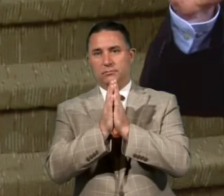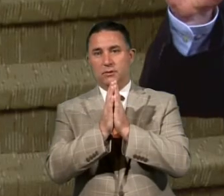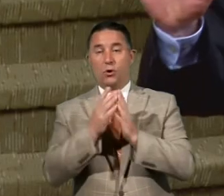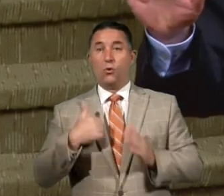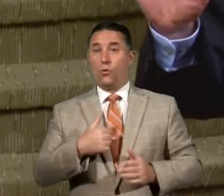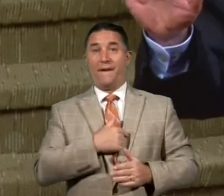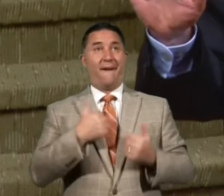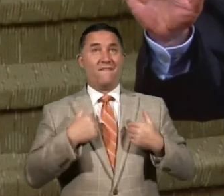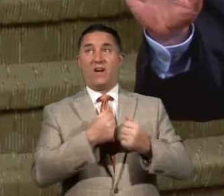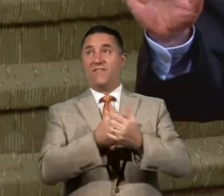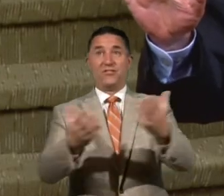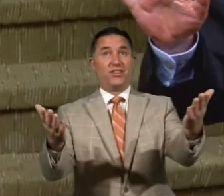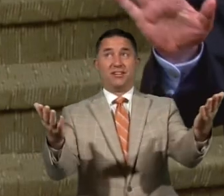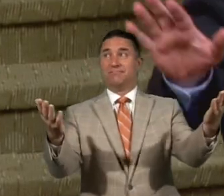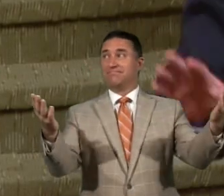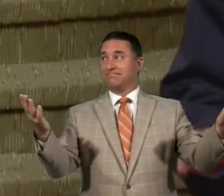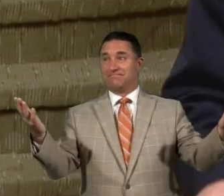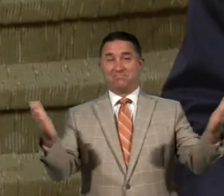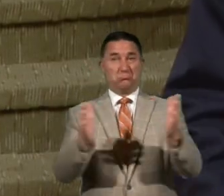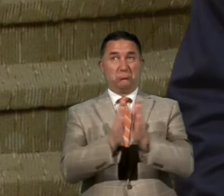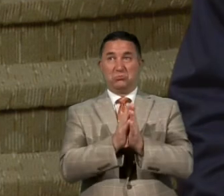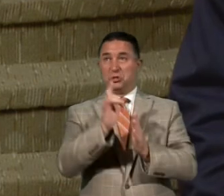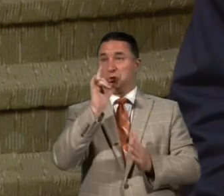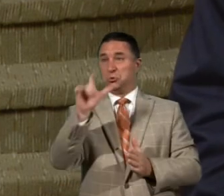because we have everything."